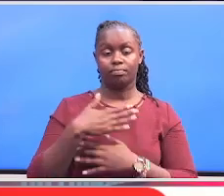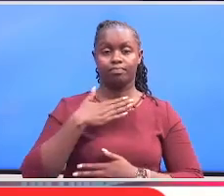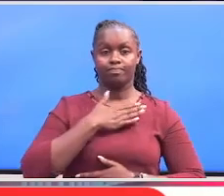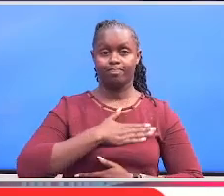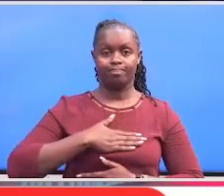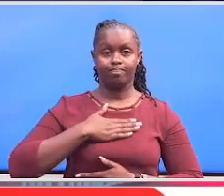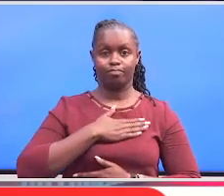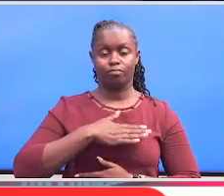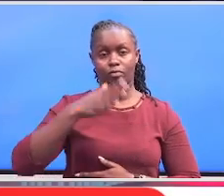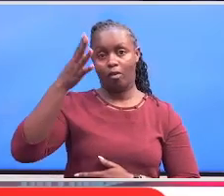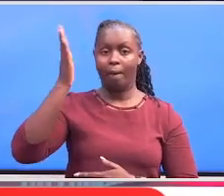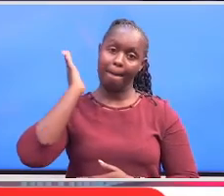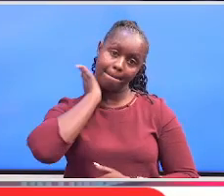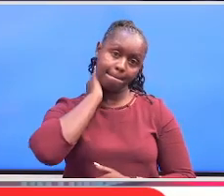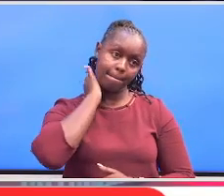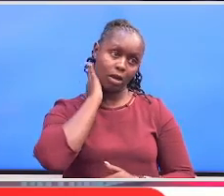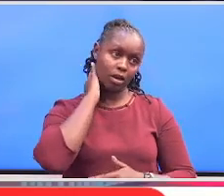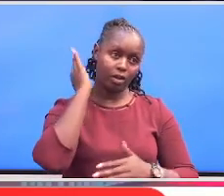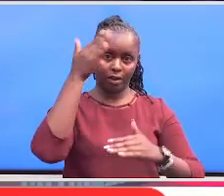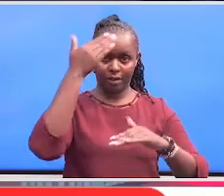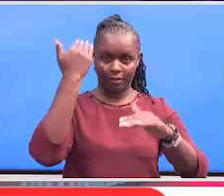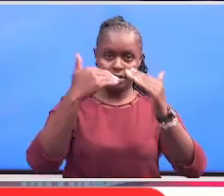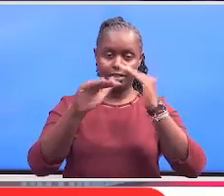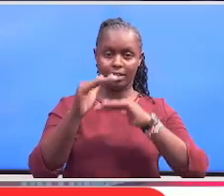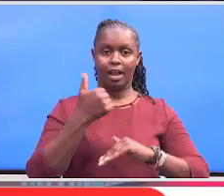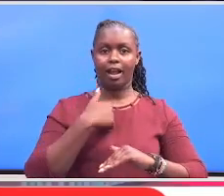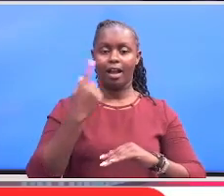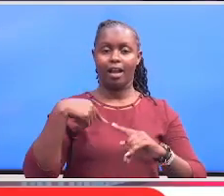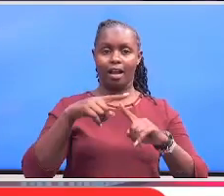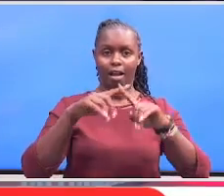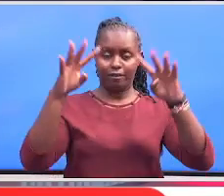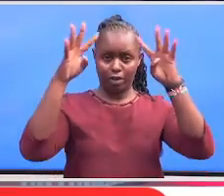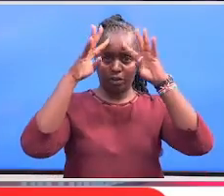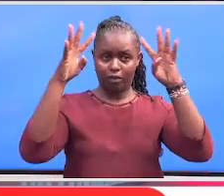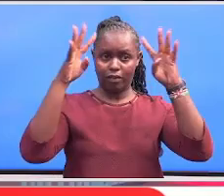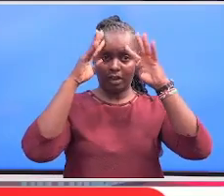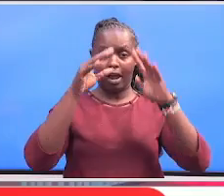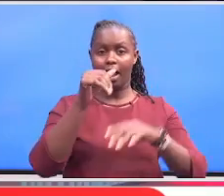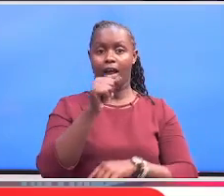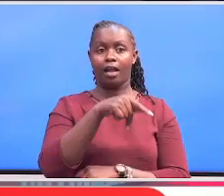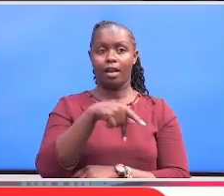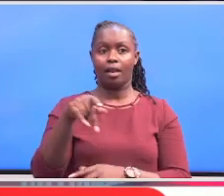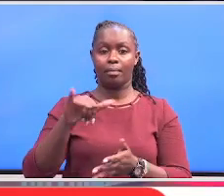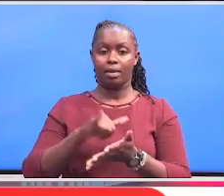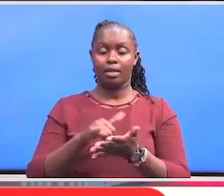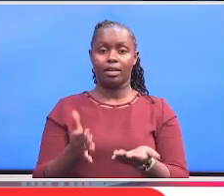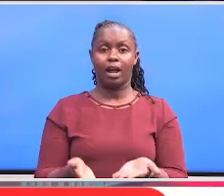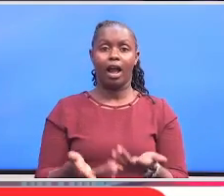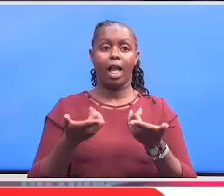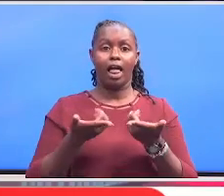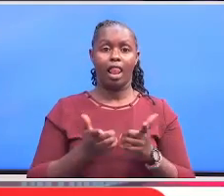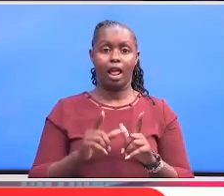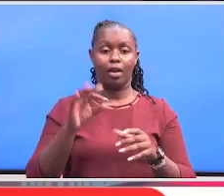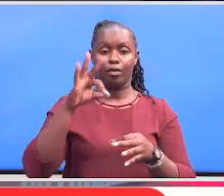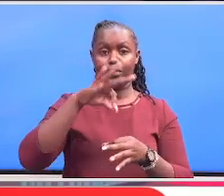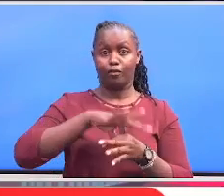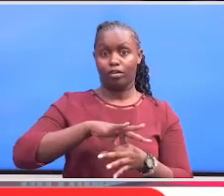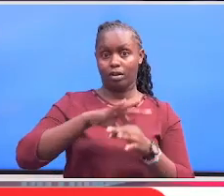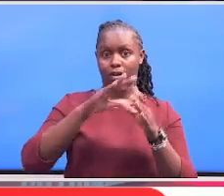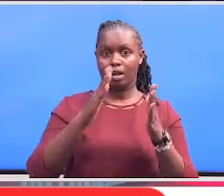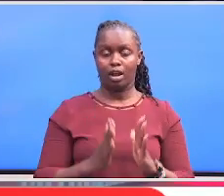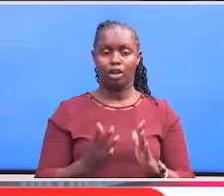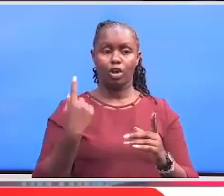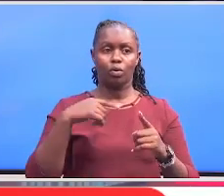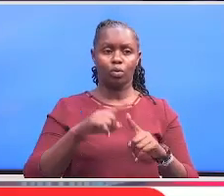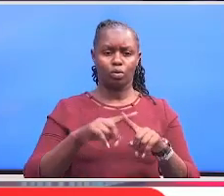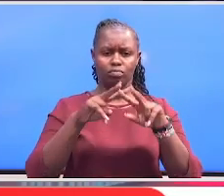of Muranga University. That's my county, by the way, has innovated an application that allows the voter to track the entire voting process.